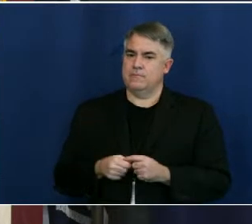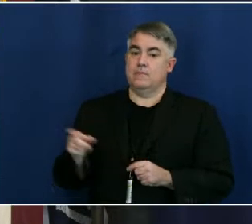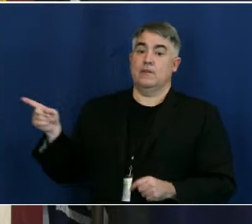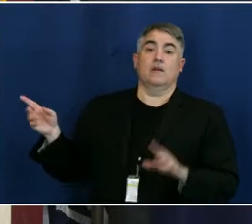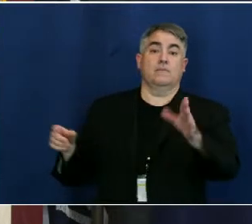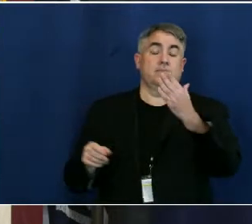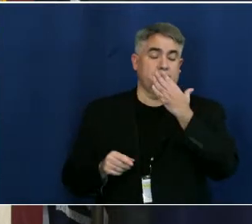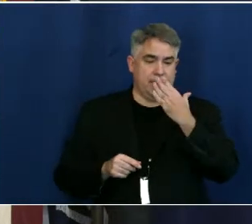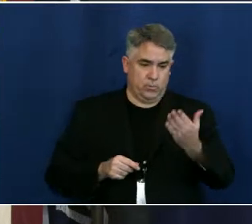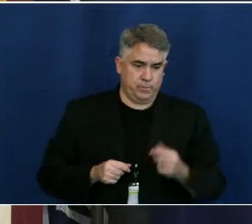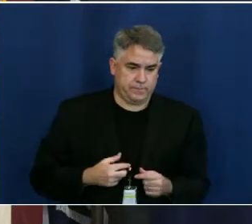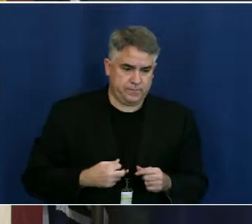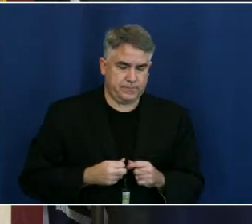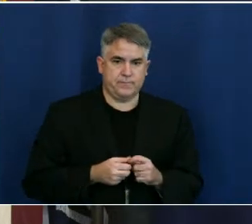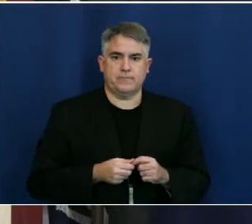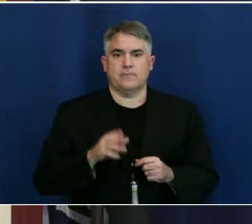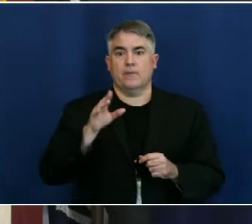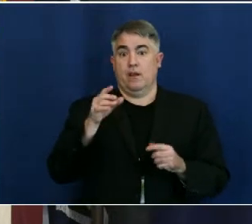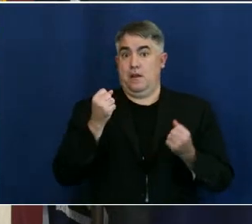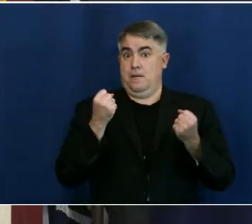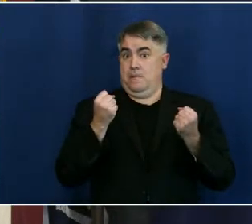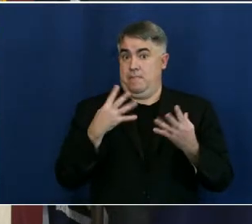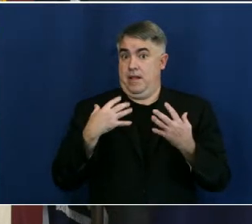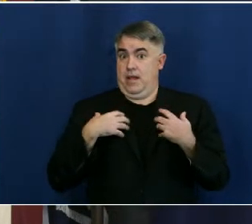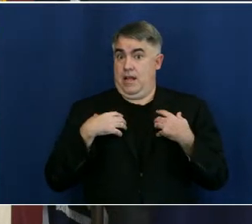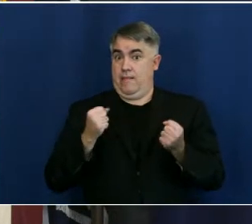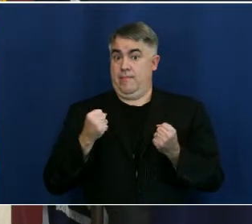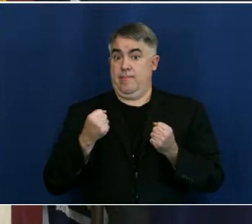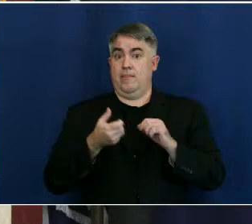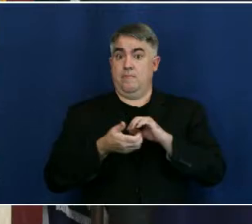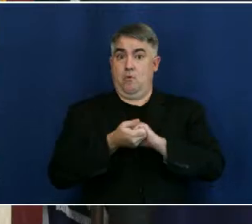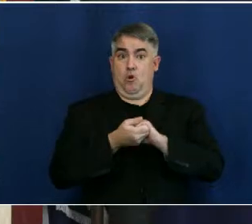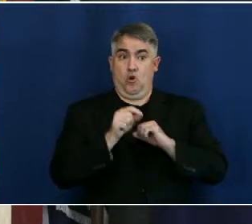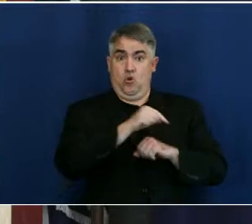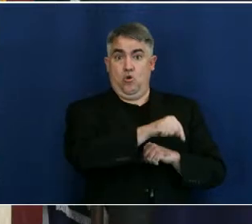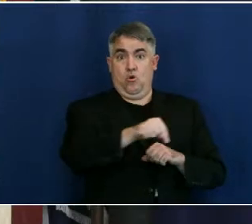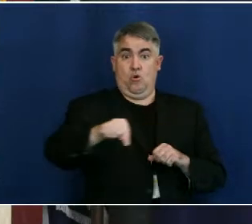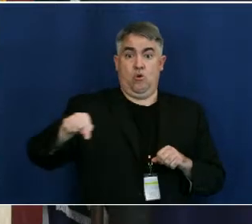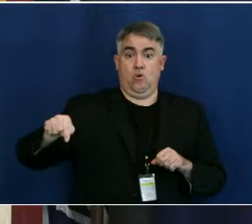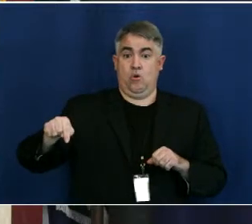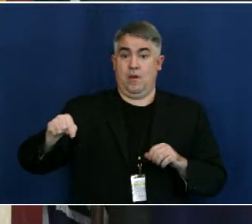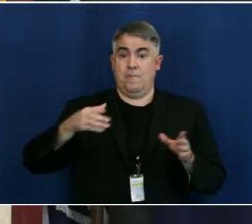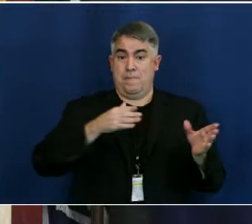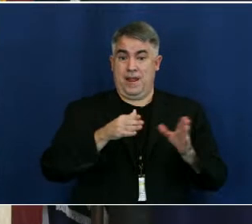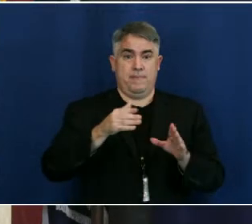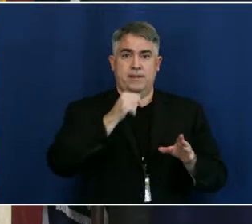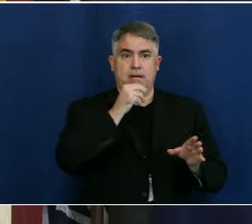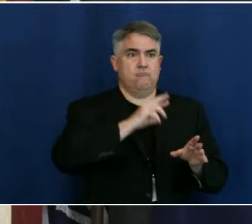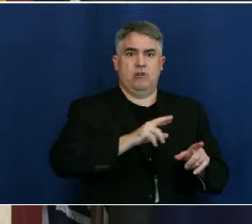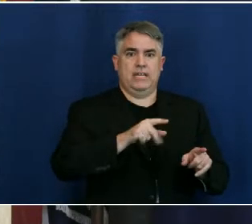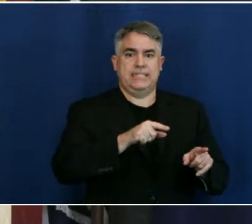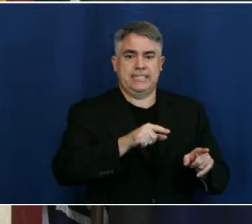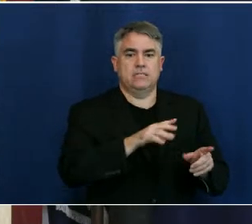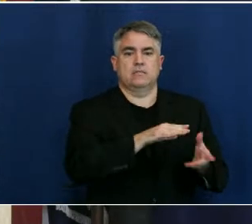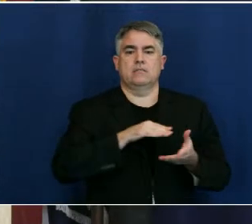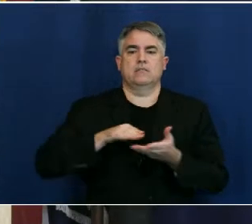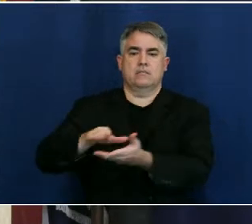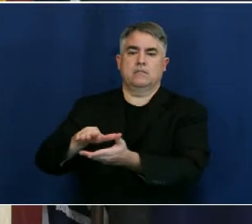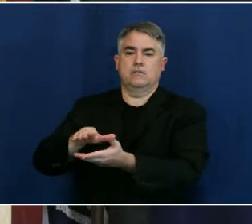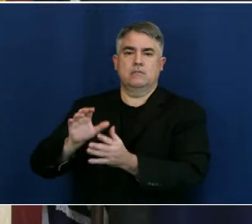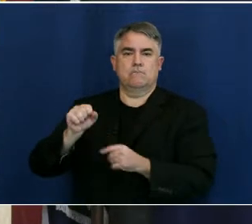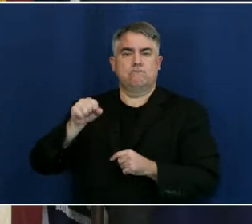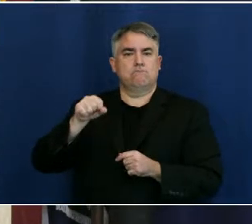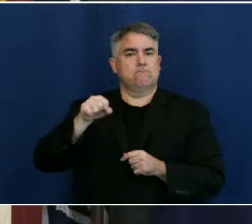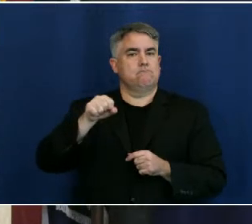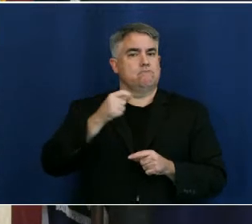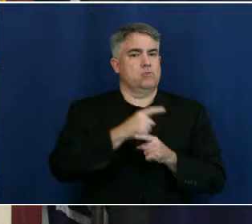had a number of healthcare partners that have been willing to send their dosages back. and they weren't in a position to use them, or they weren't going to